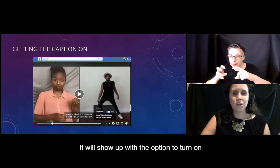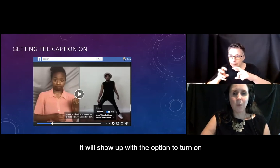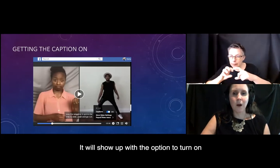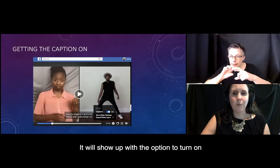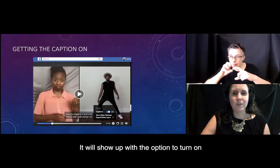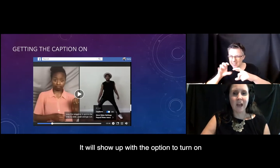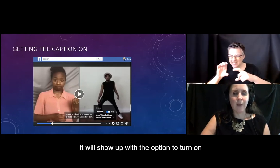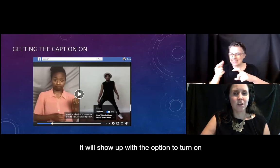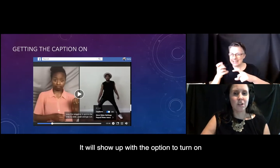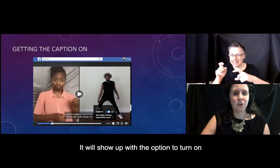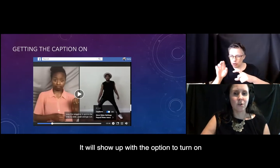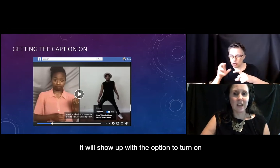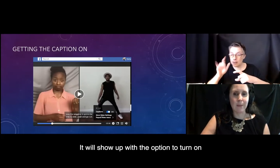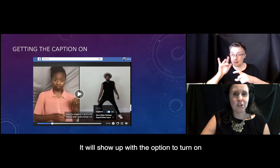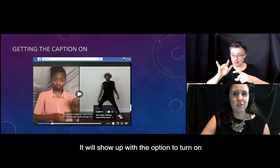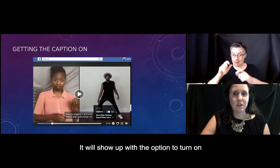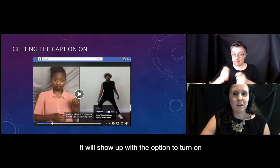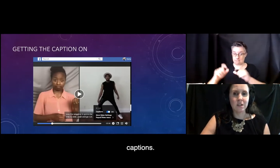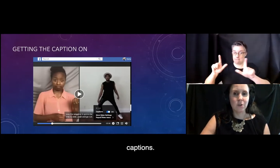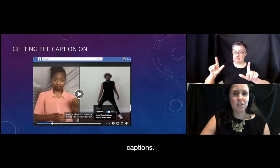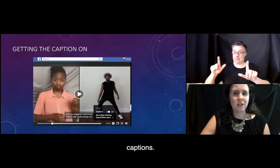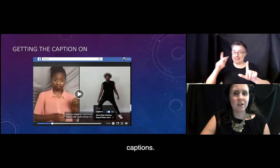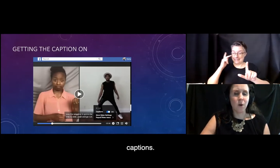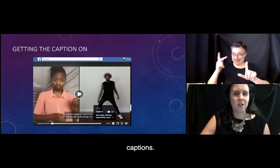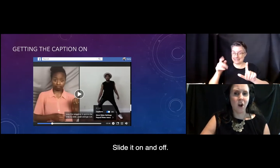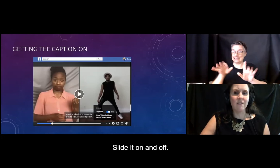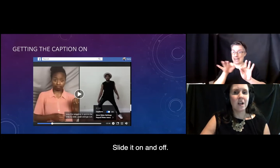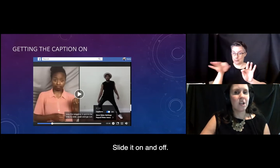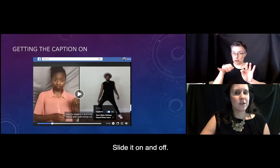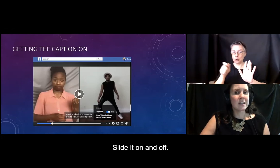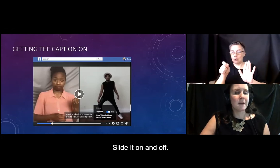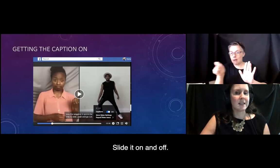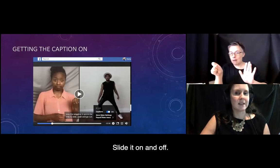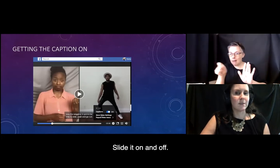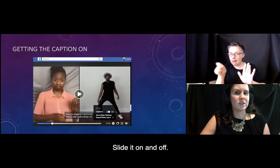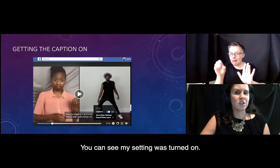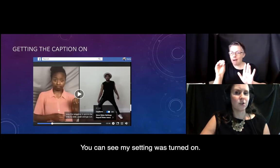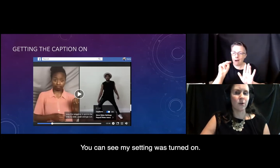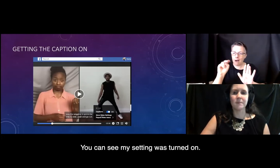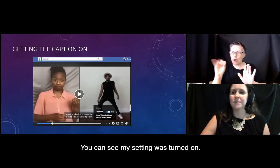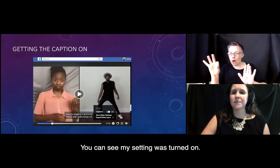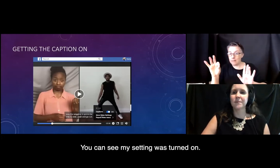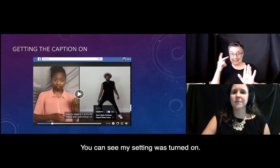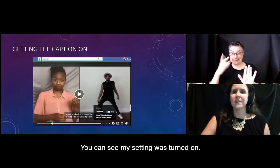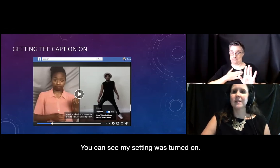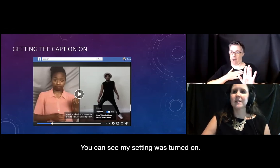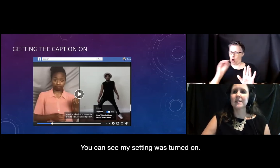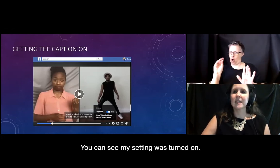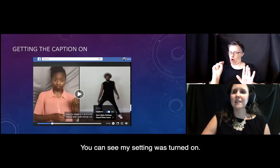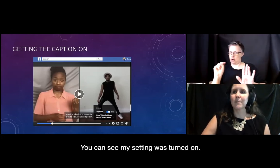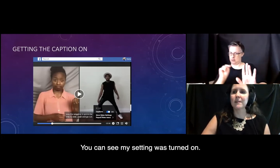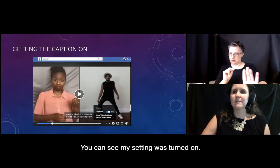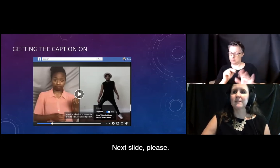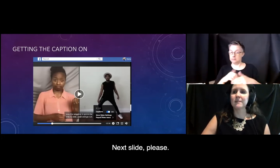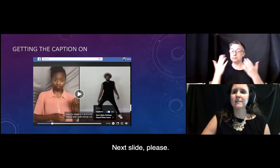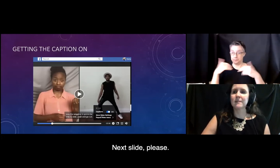it will show up with the option to turn on caption. So you just slide it on and off. You can see my setting was turned on. Next